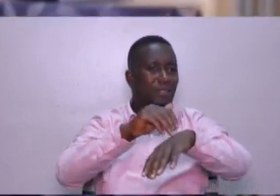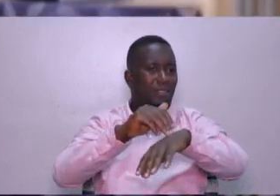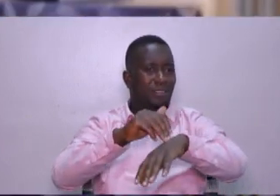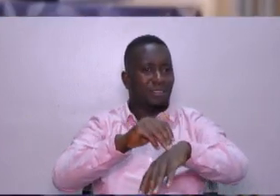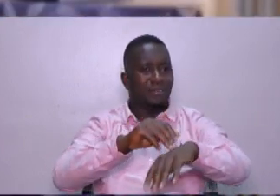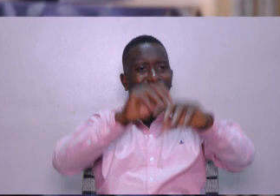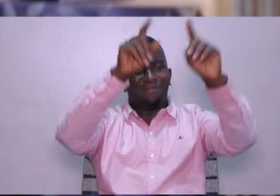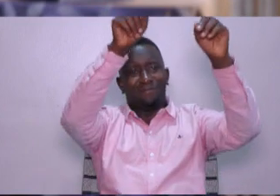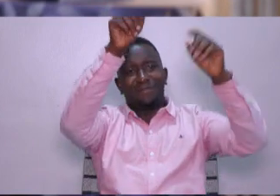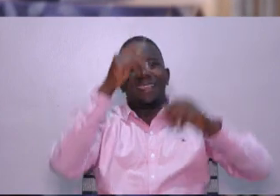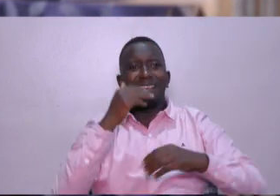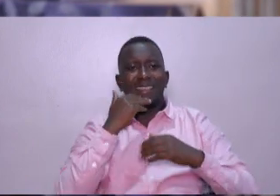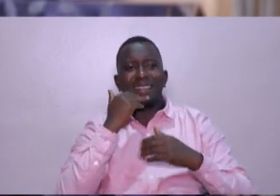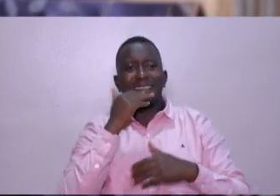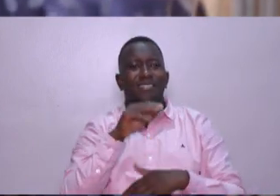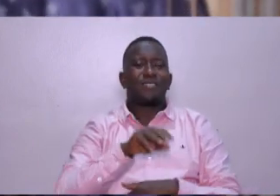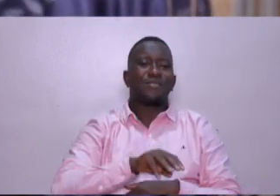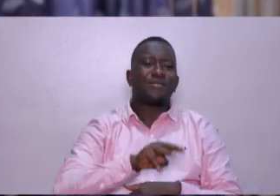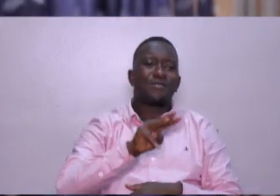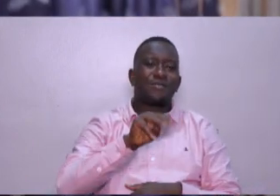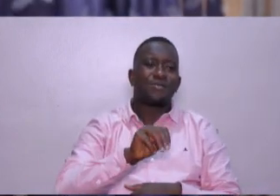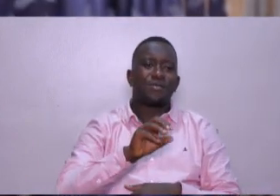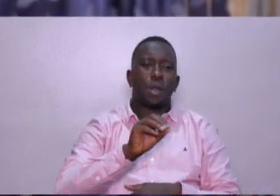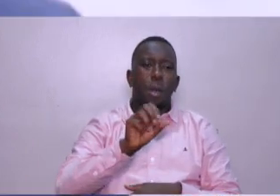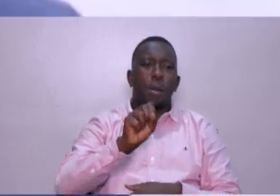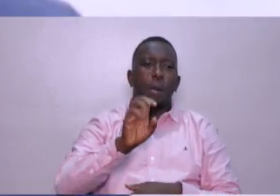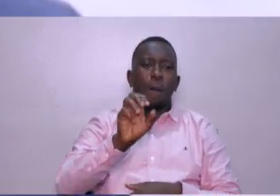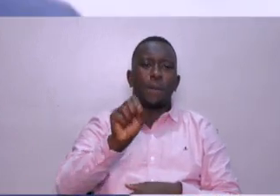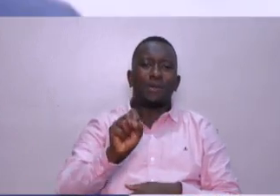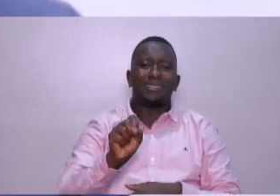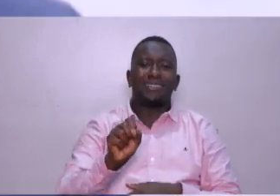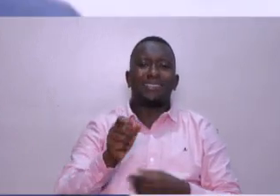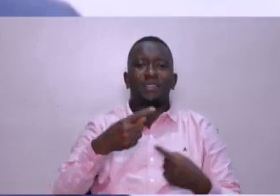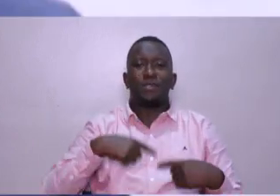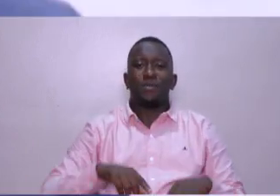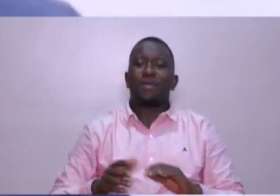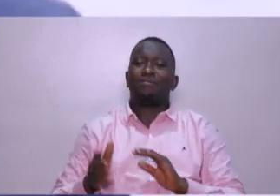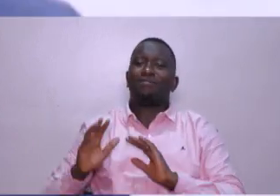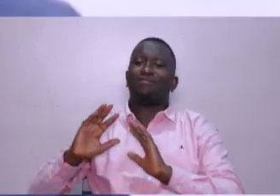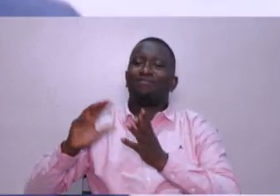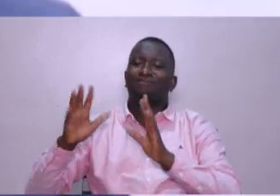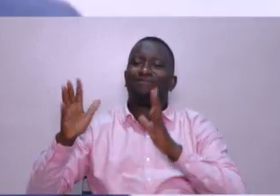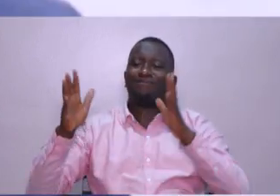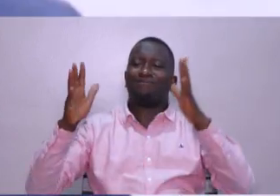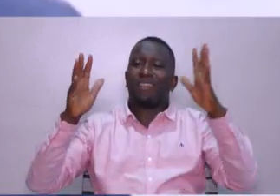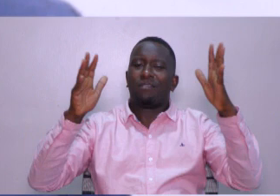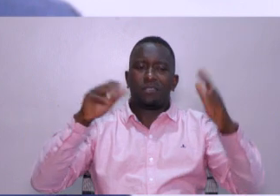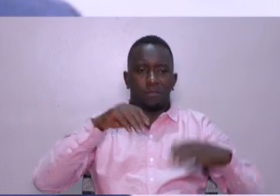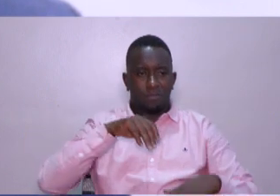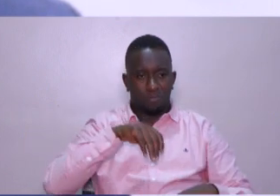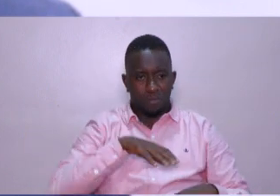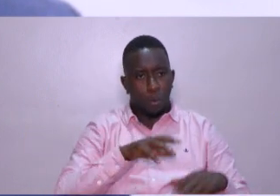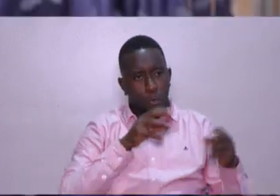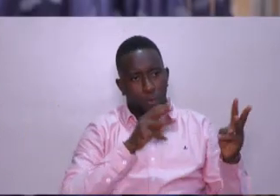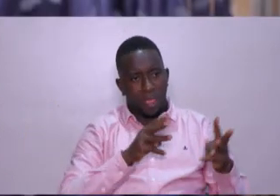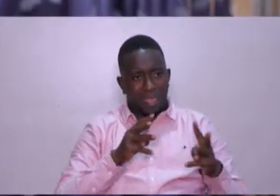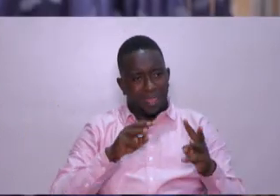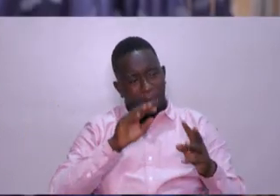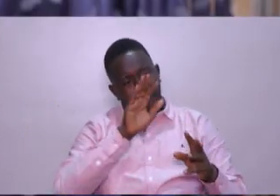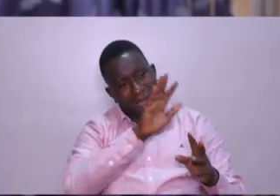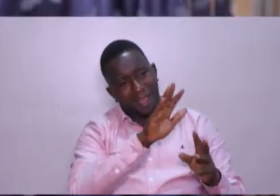I do appreciate, thank you, Moses. We appreciate the way, more especially the format you chose.